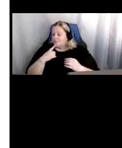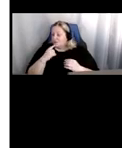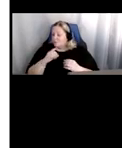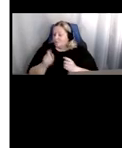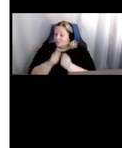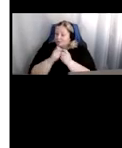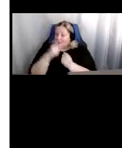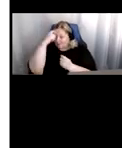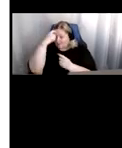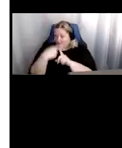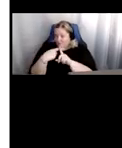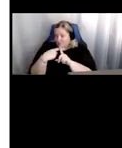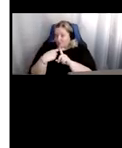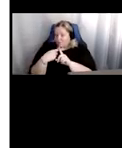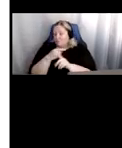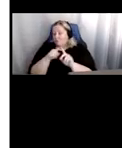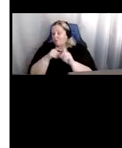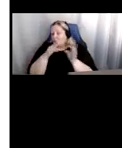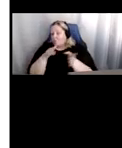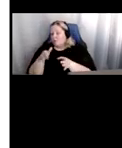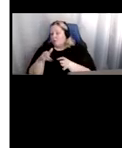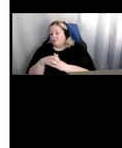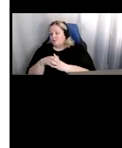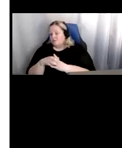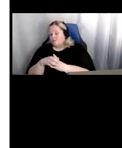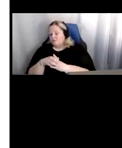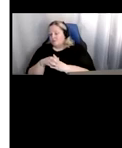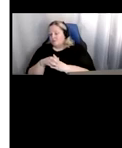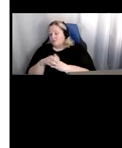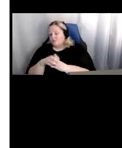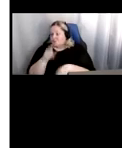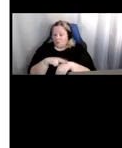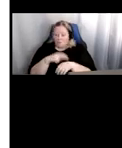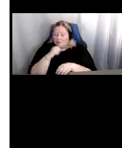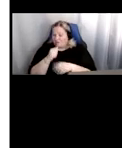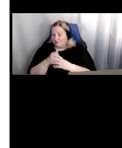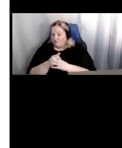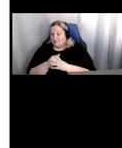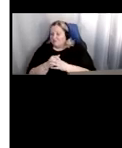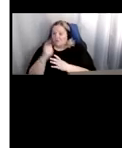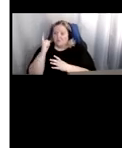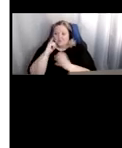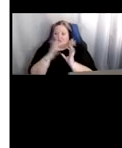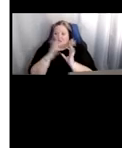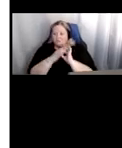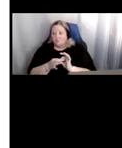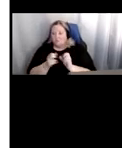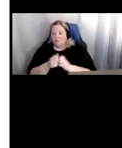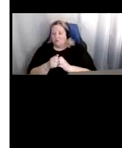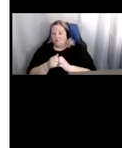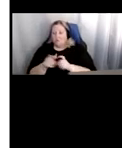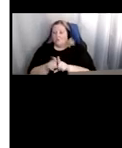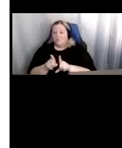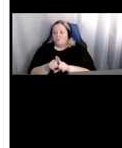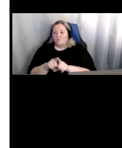exact temperature, but there's a couple different ways that it can tell you whether or not it's normal or not. There is a sound associated with it. And then there's also